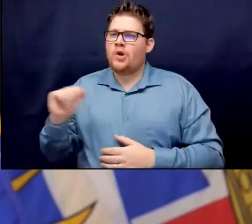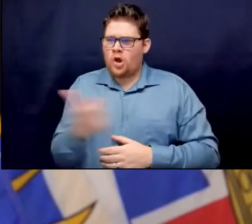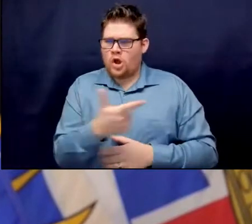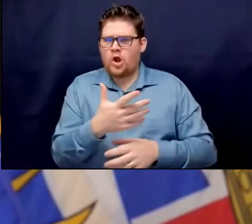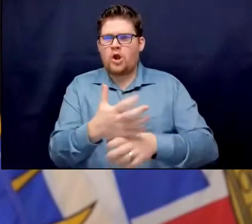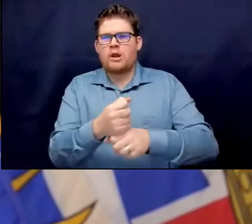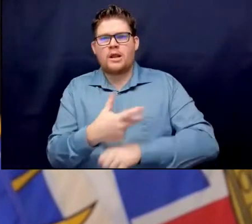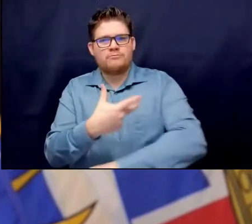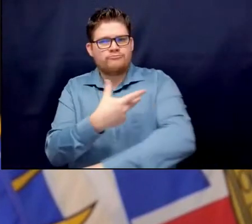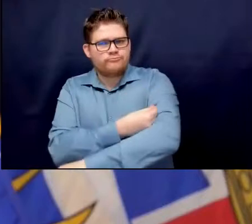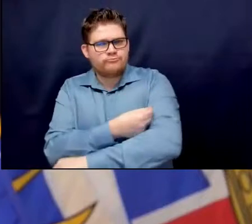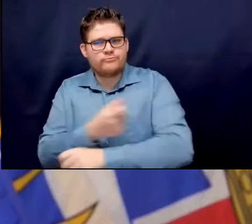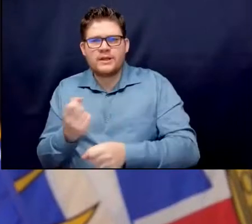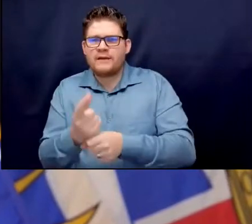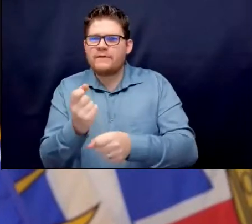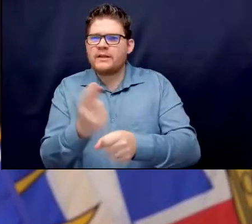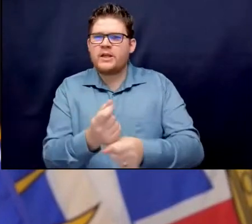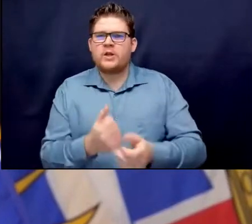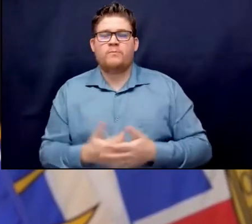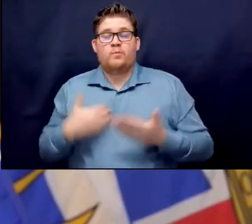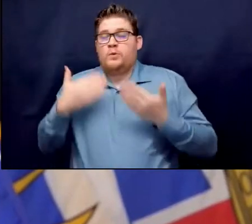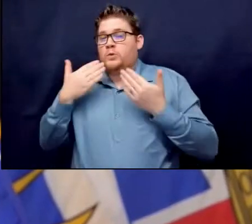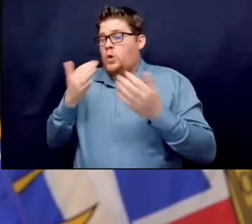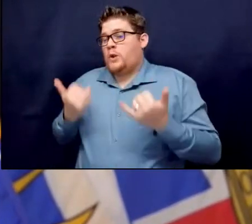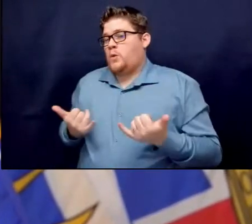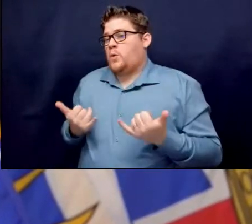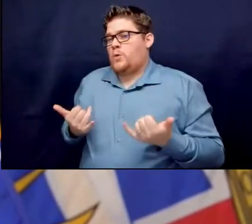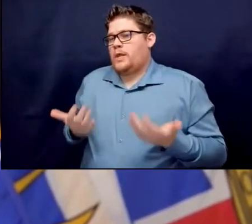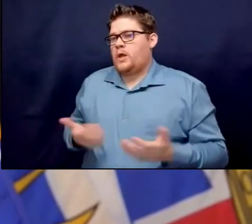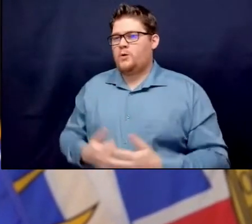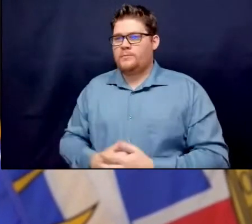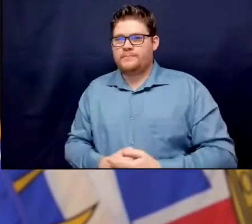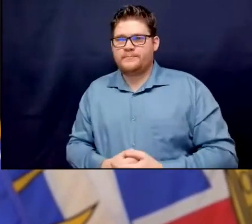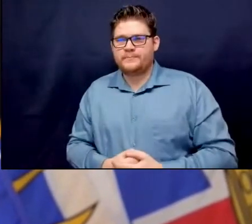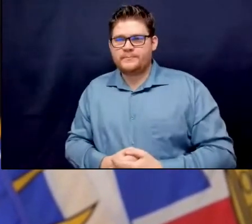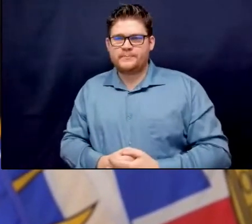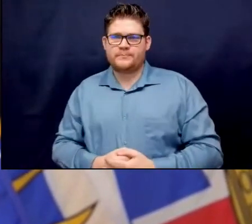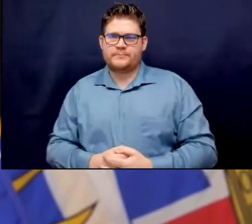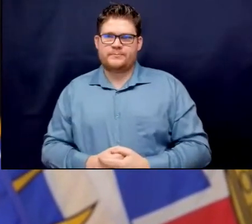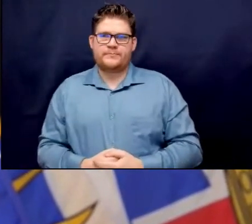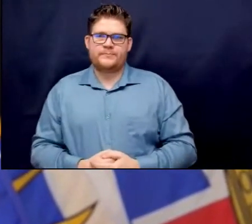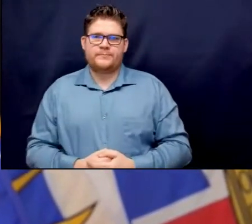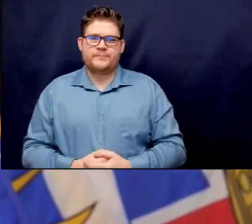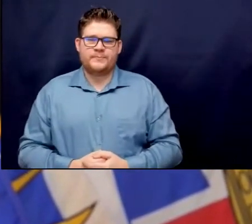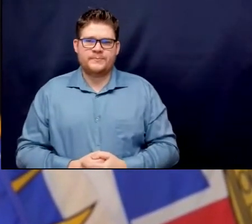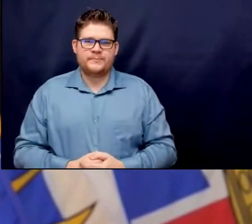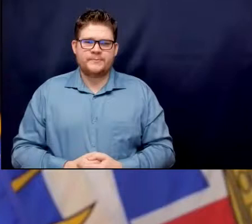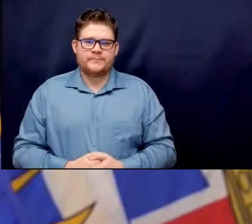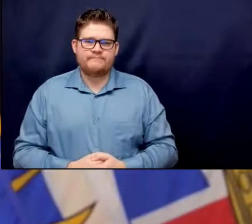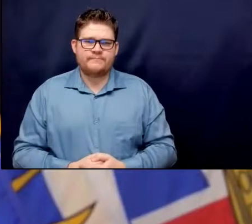do. I was also wondering, Dr. Henry, how many homeless people are affected by this